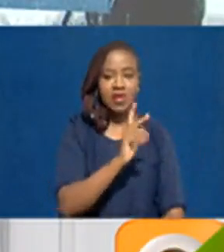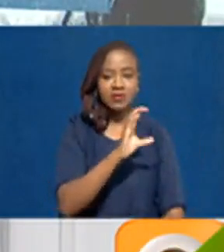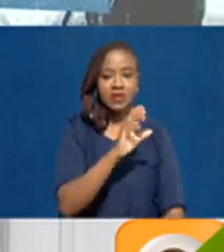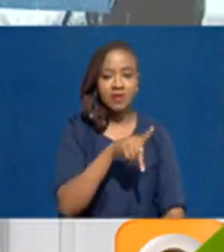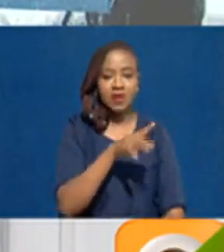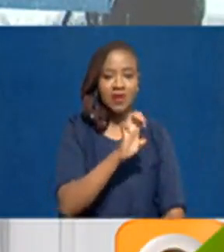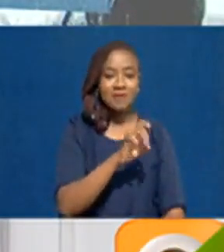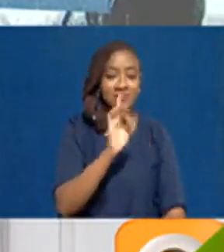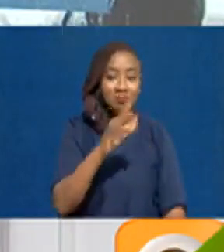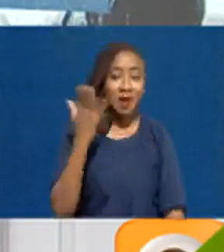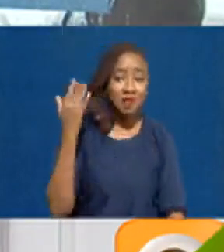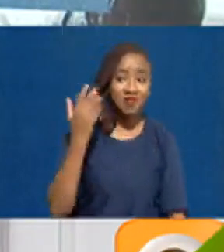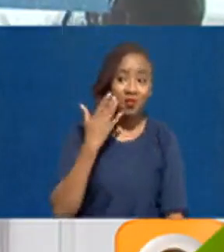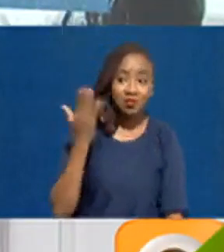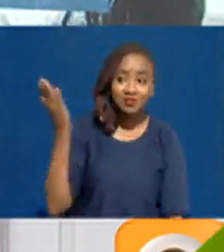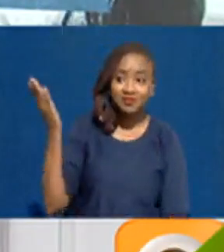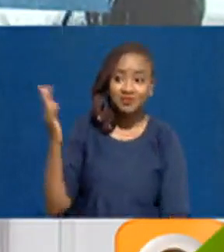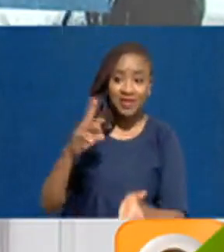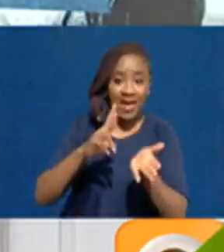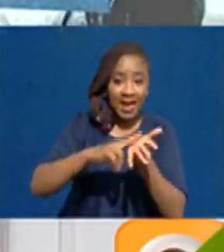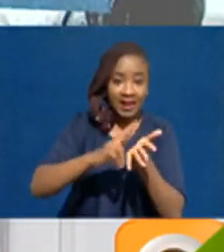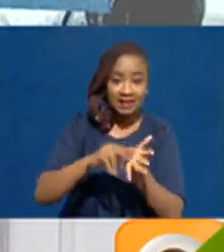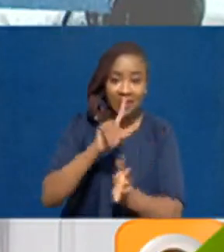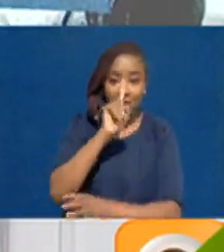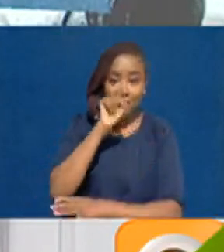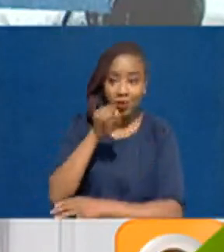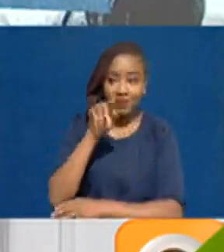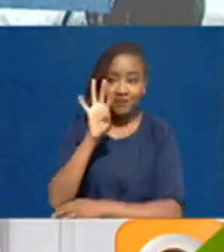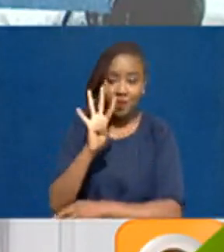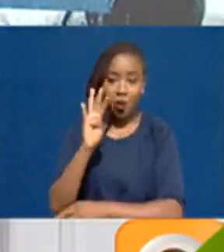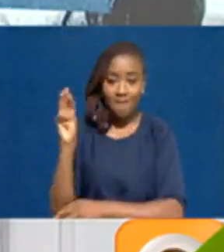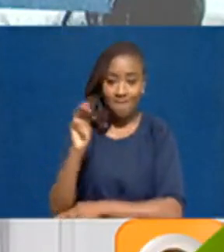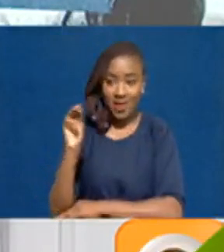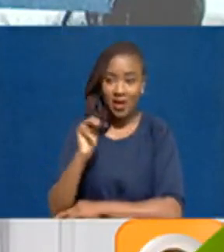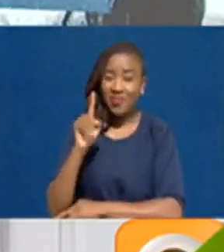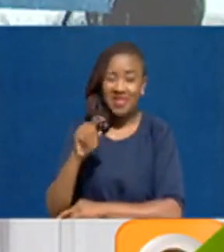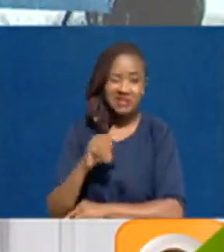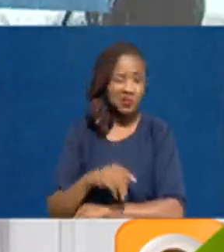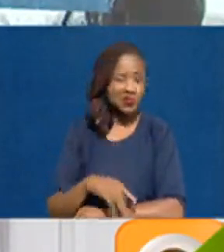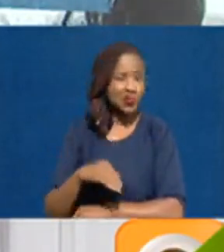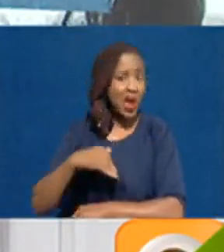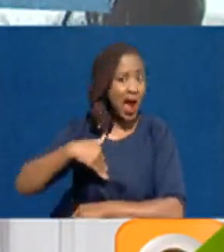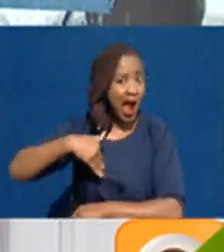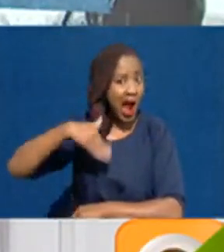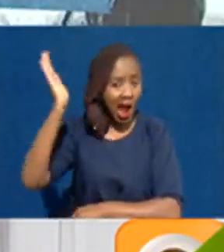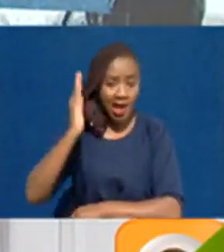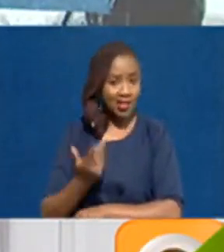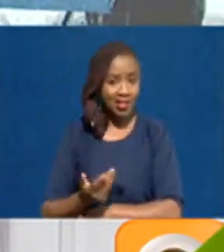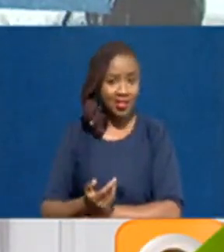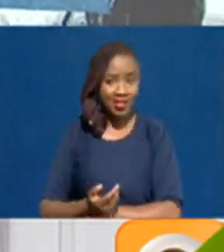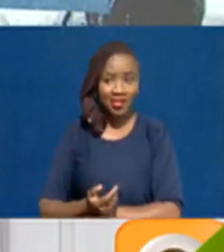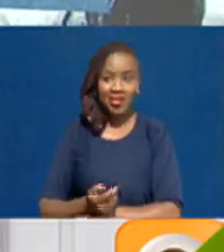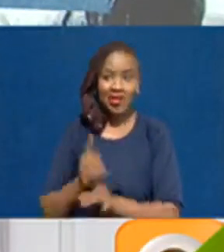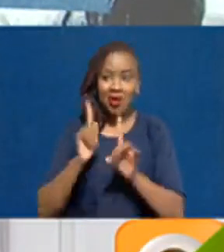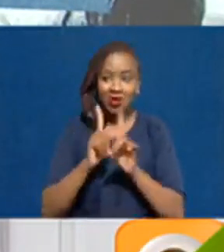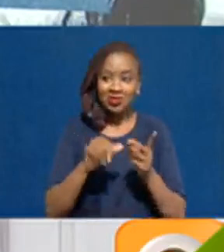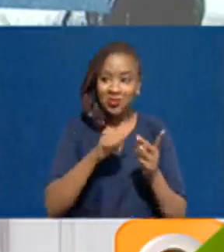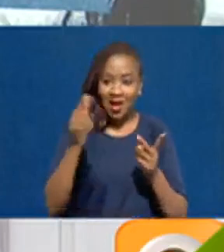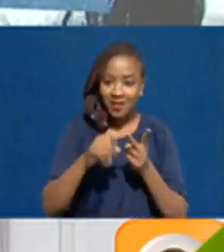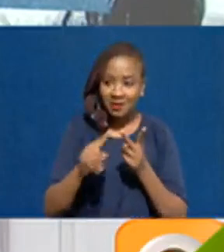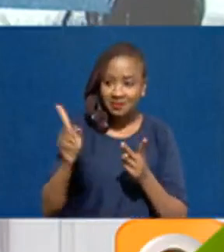2023. The registered candidates are 1.415 million. This is the highest in any KCPE across all those years. Of course, those that sat the